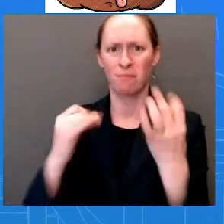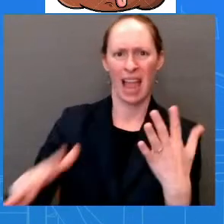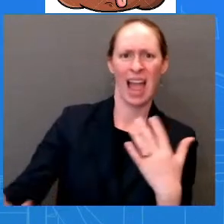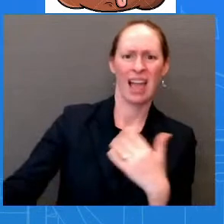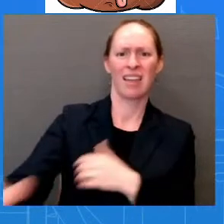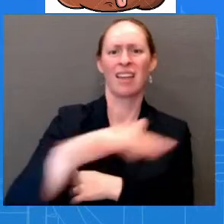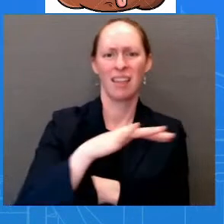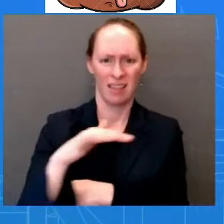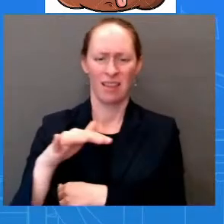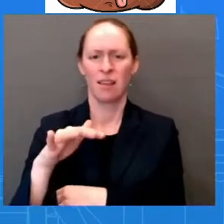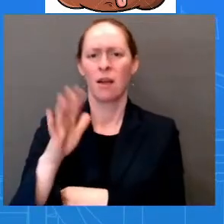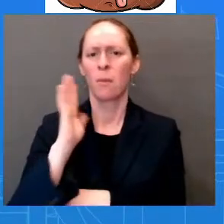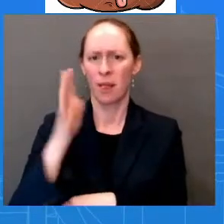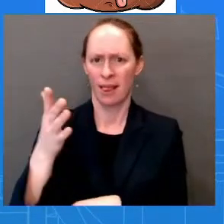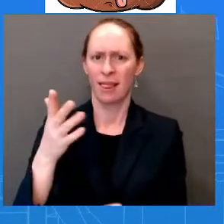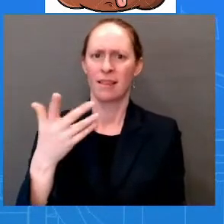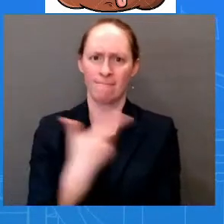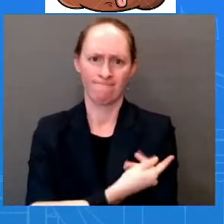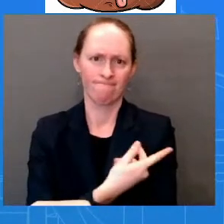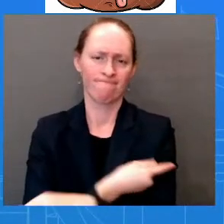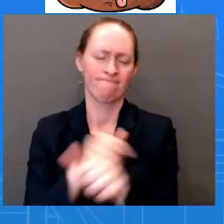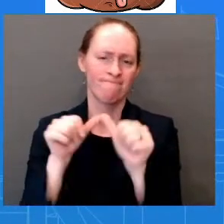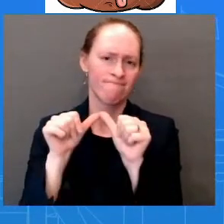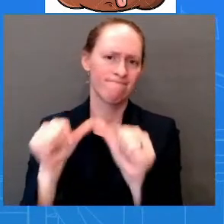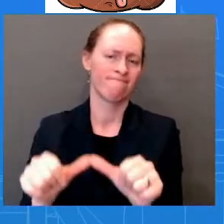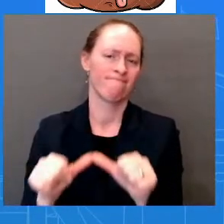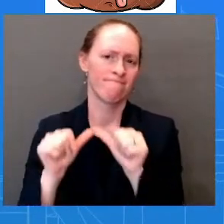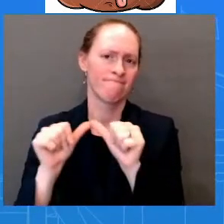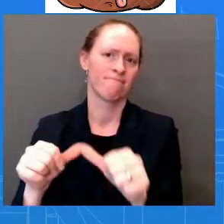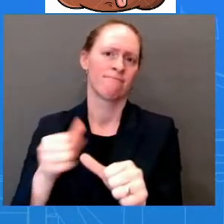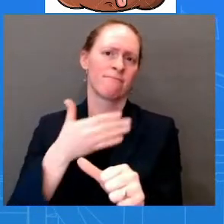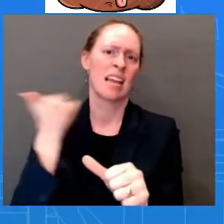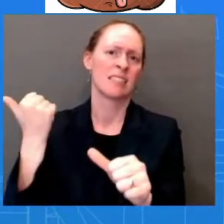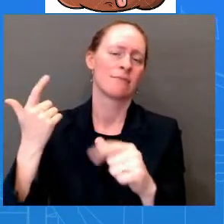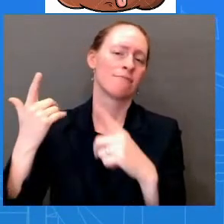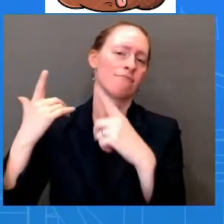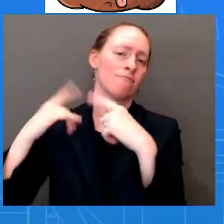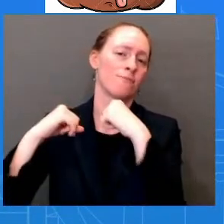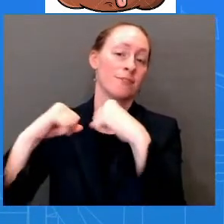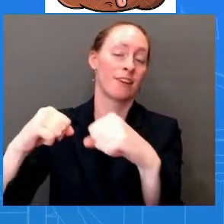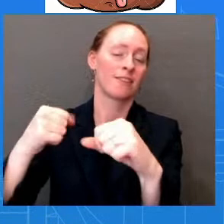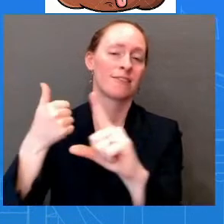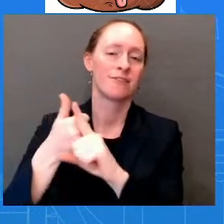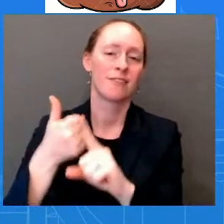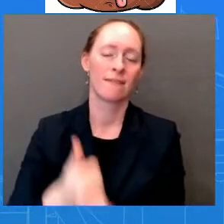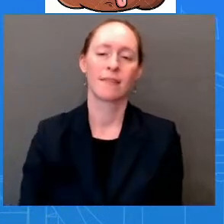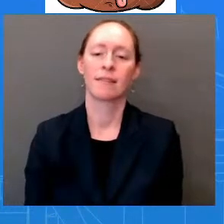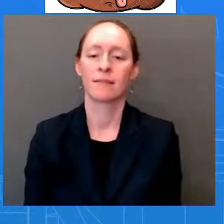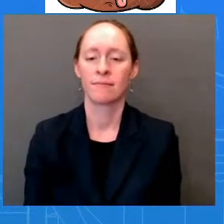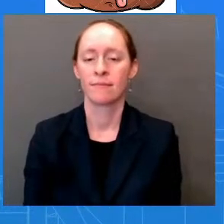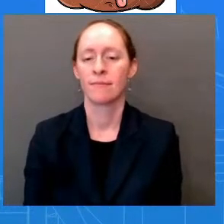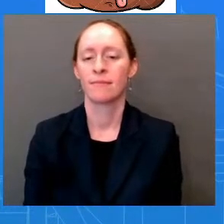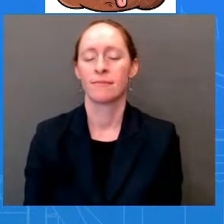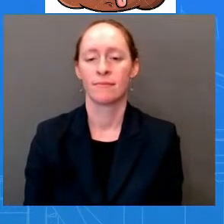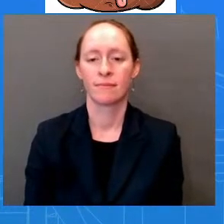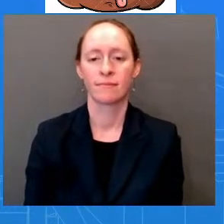think about it, a majority of Americans were eligible for a booster last fall. If they got it last fall, they're eligible again this